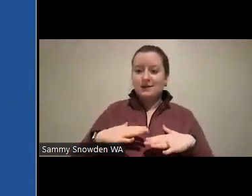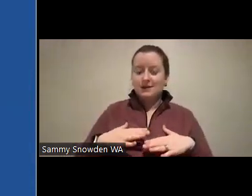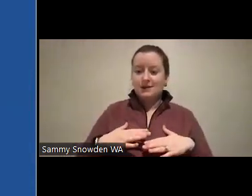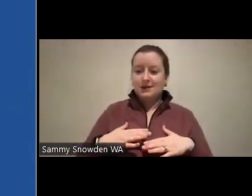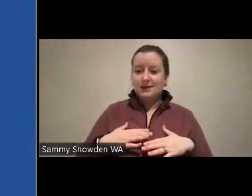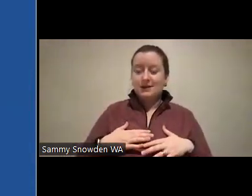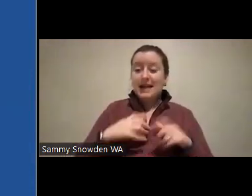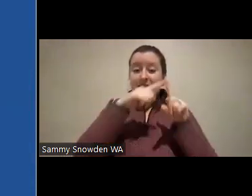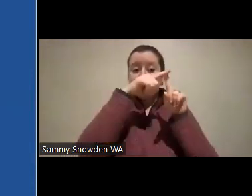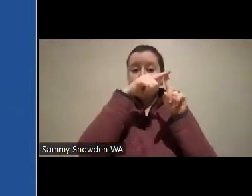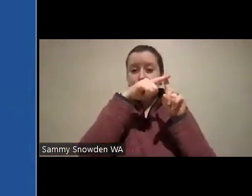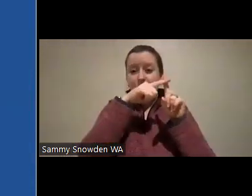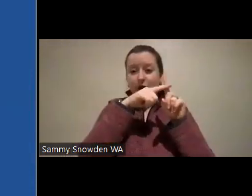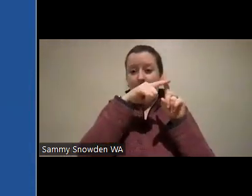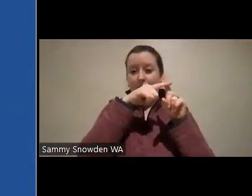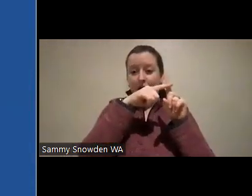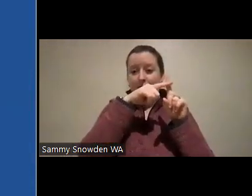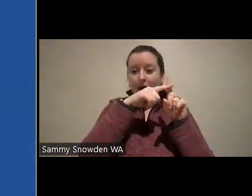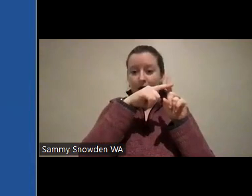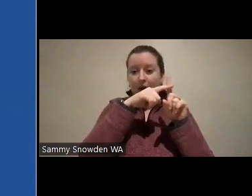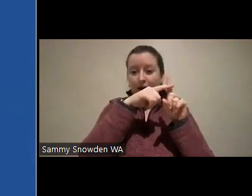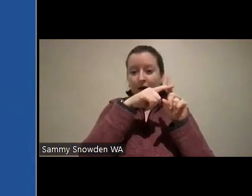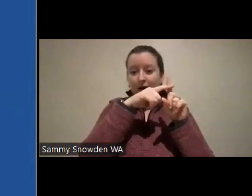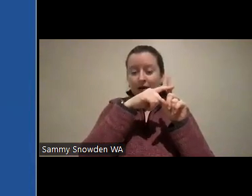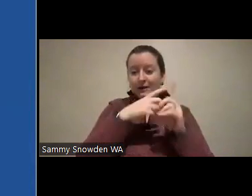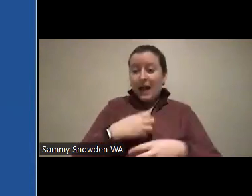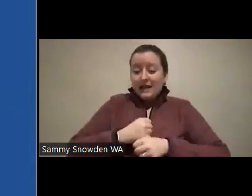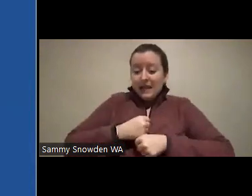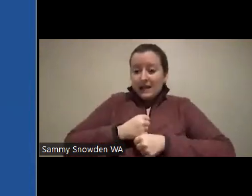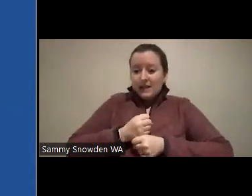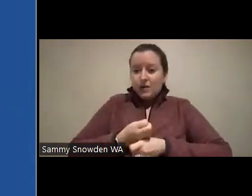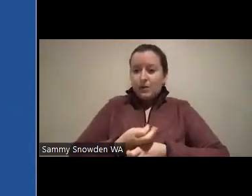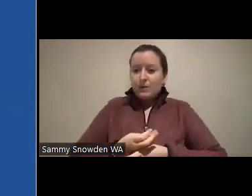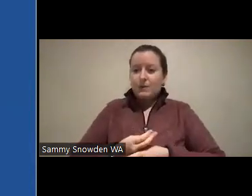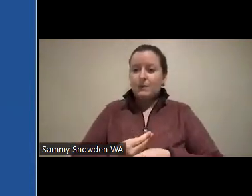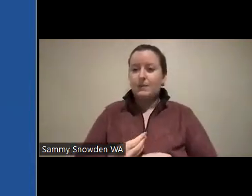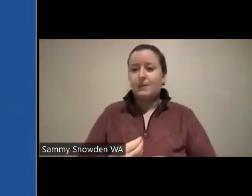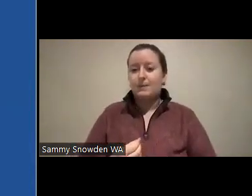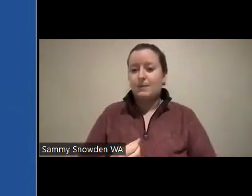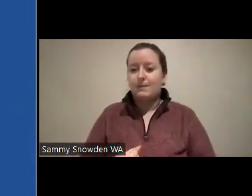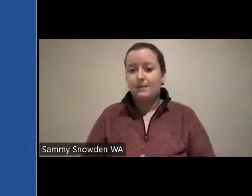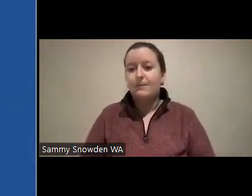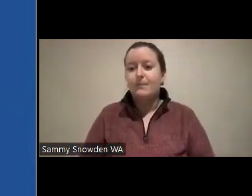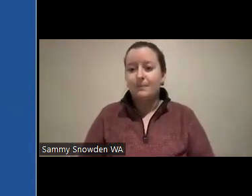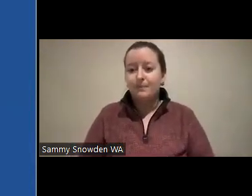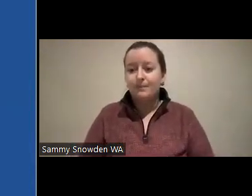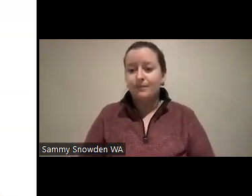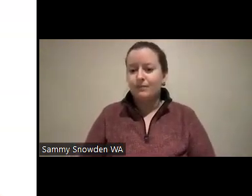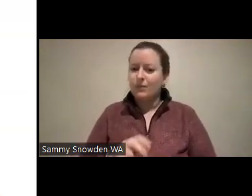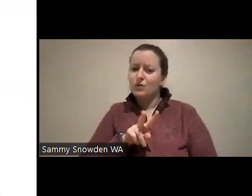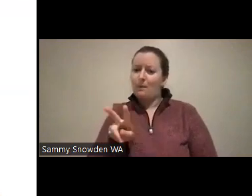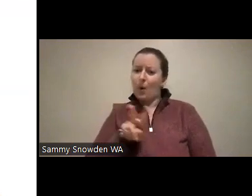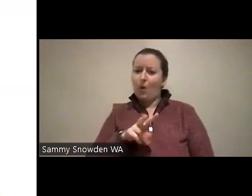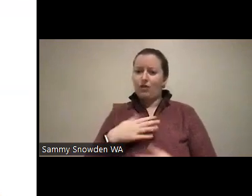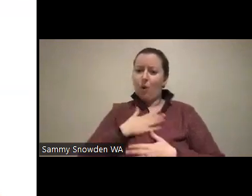and our blood pressure, and also is key to managing our anxiety levels. So both of these hormones are really, really important.